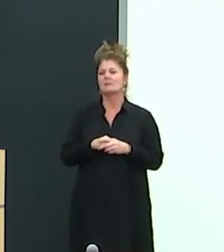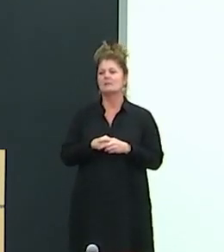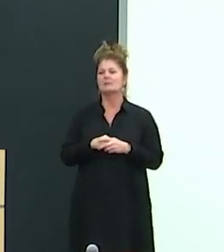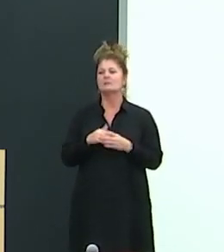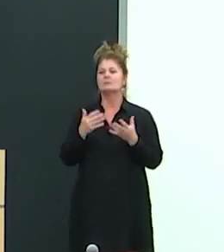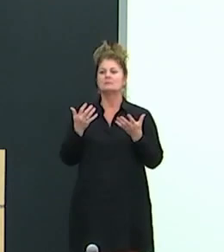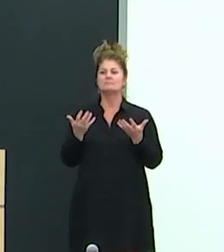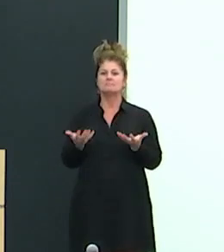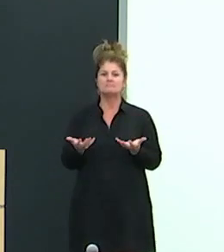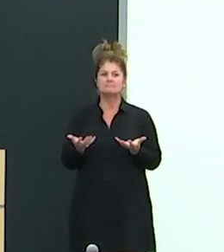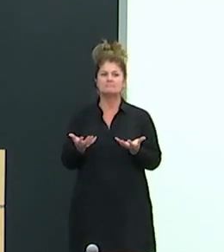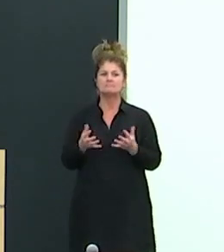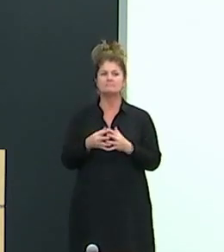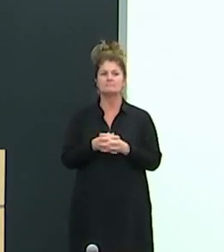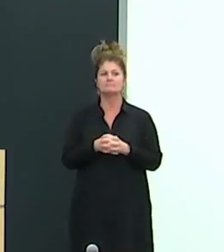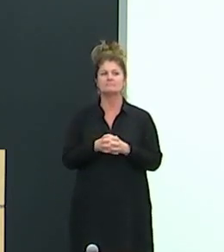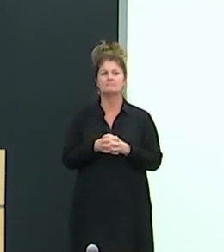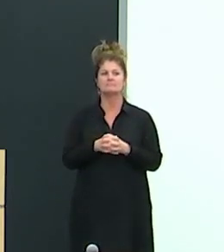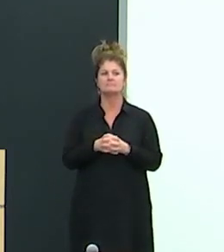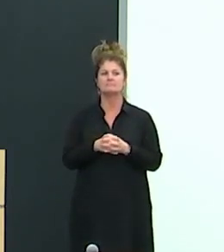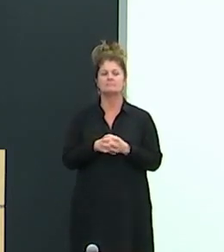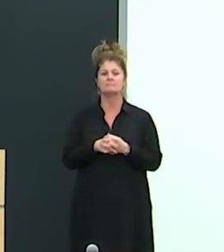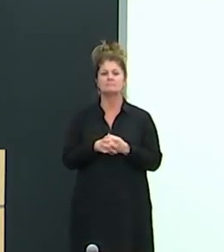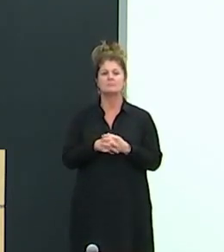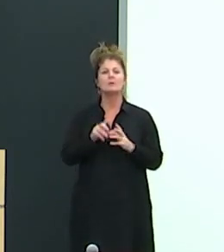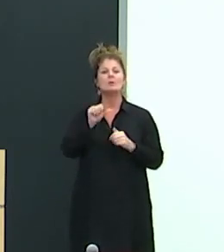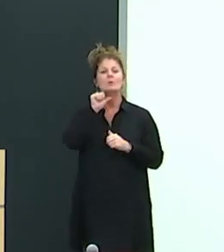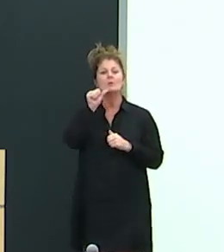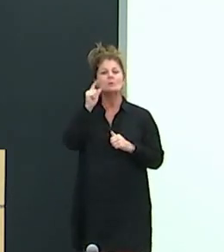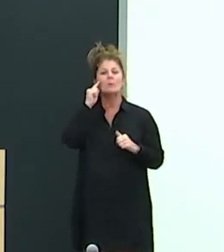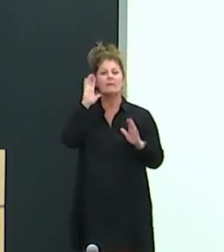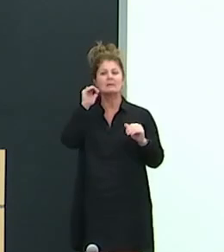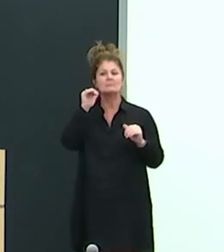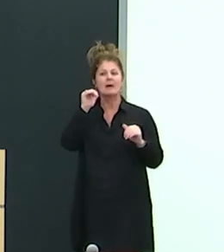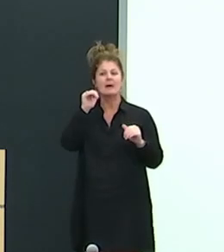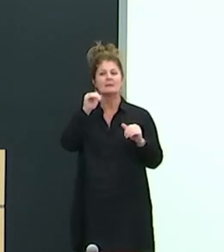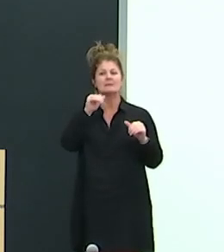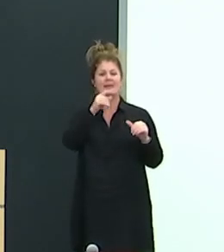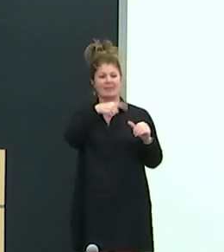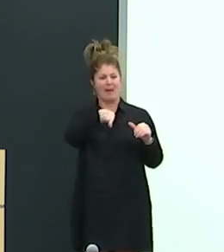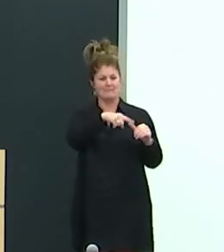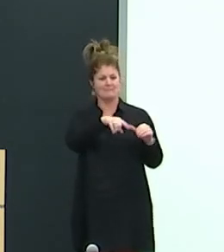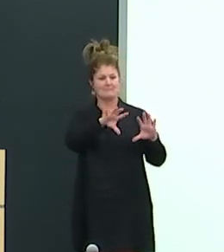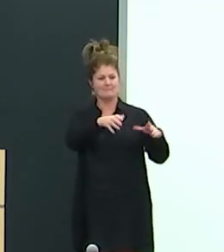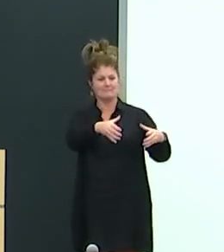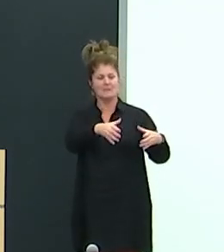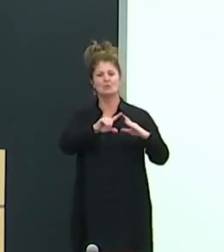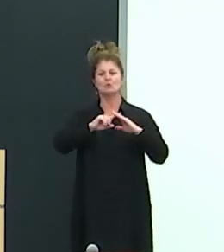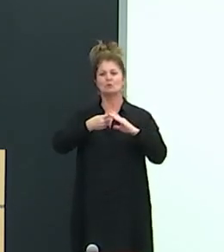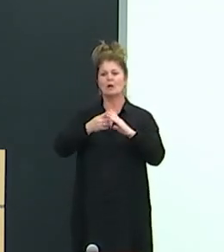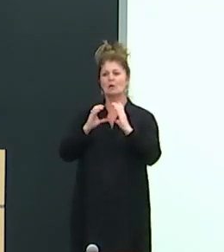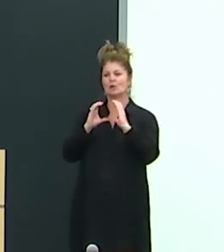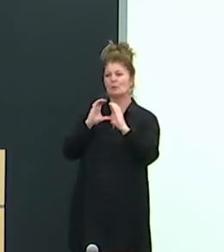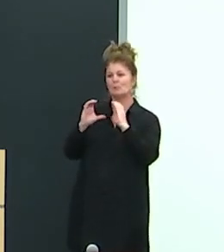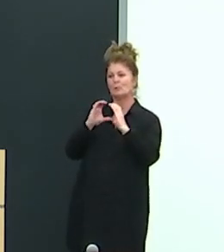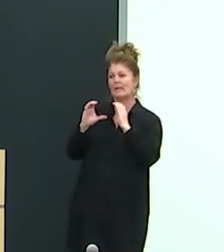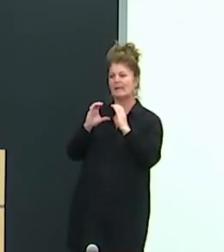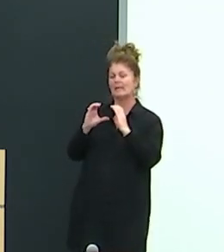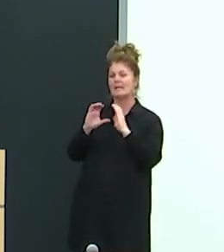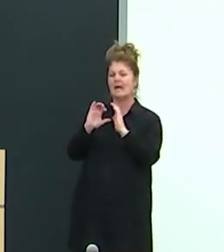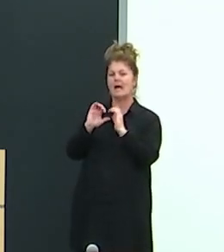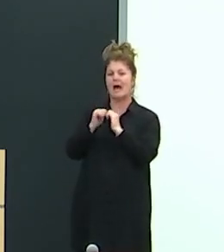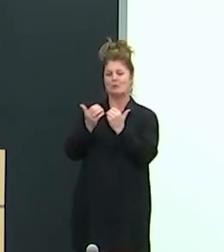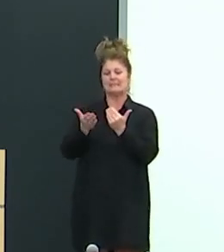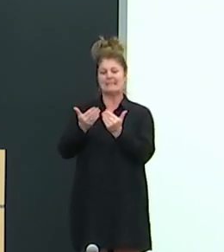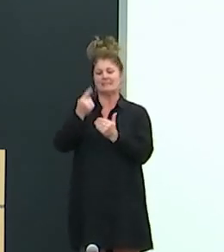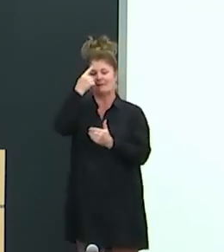We would not expect them to start communicating how is convenient for